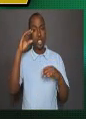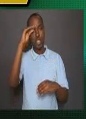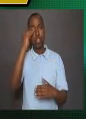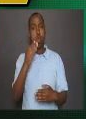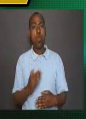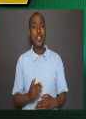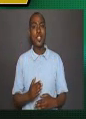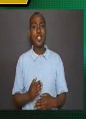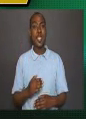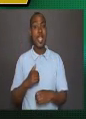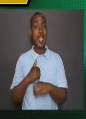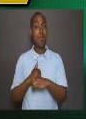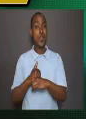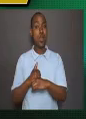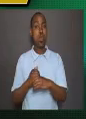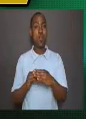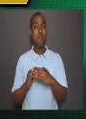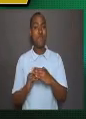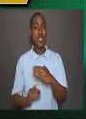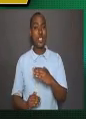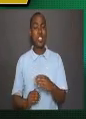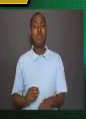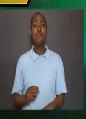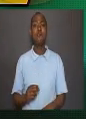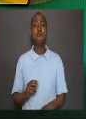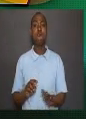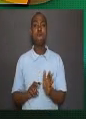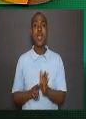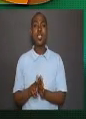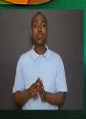immunodeficiency virus, or HIV.